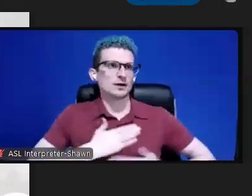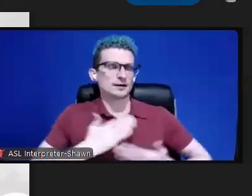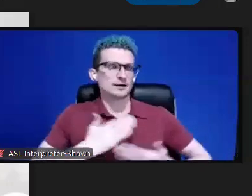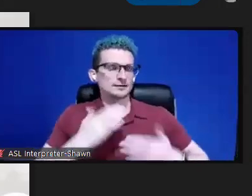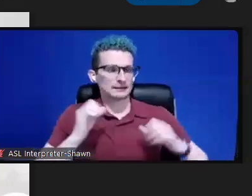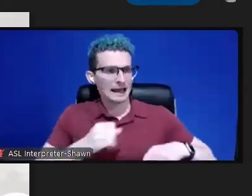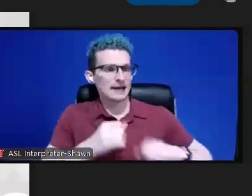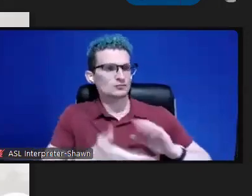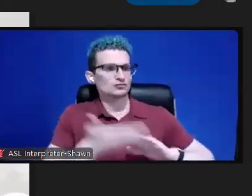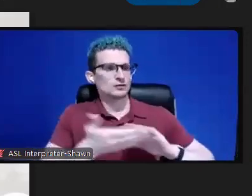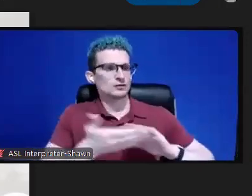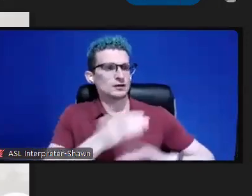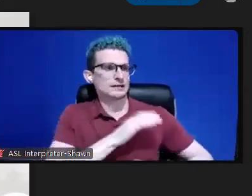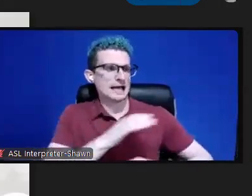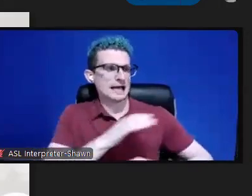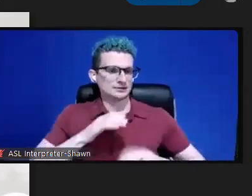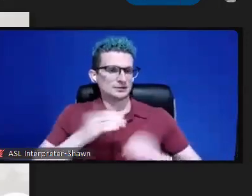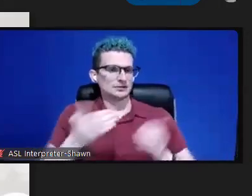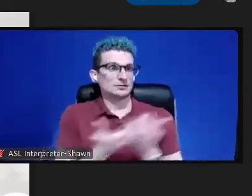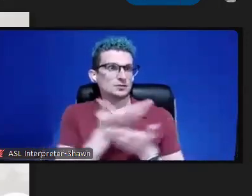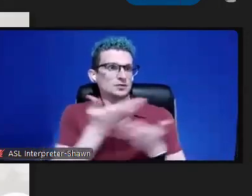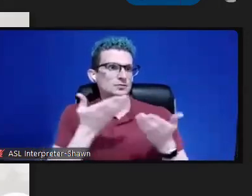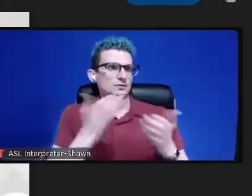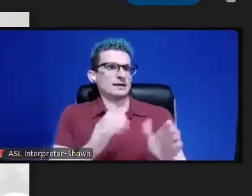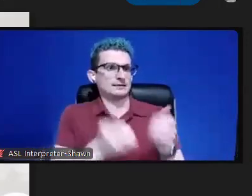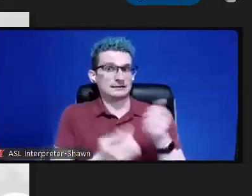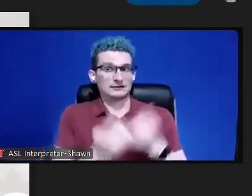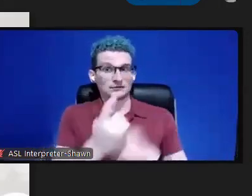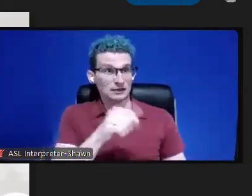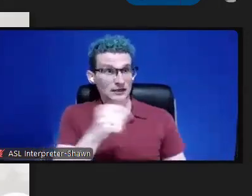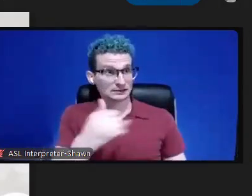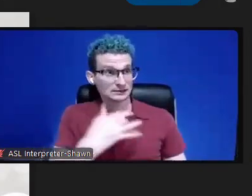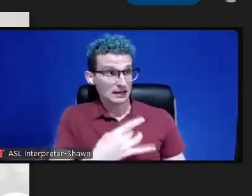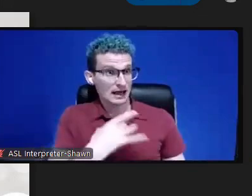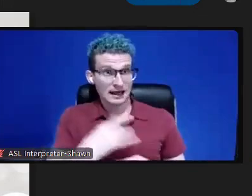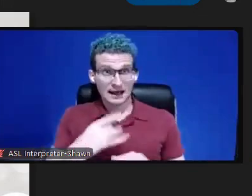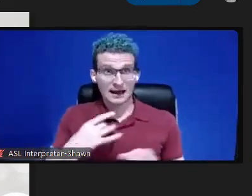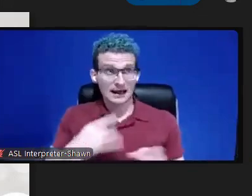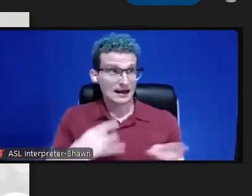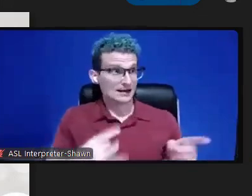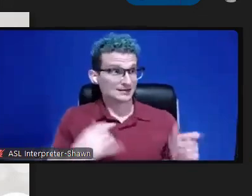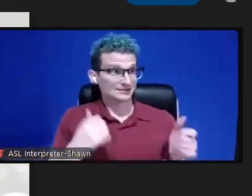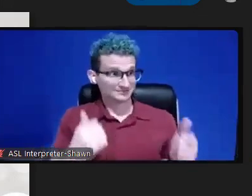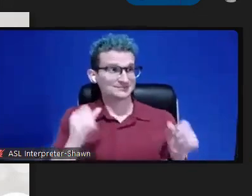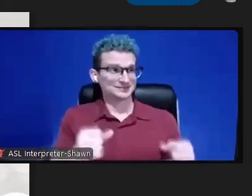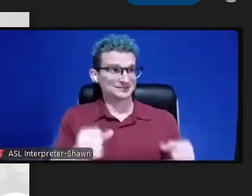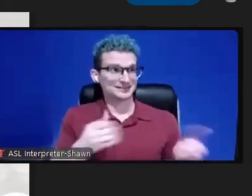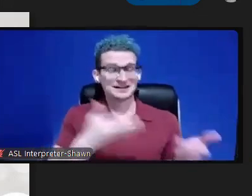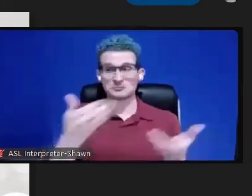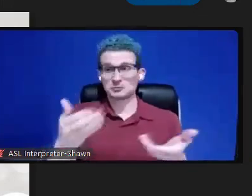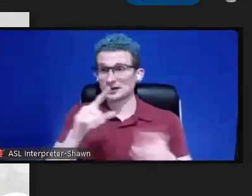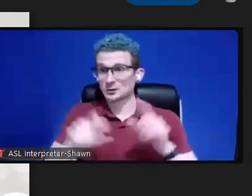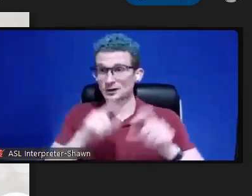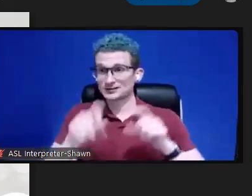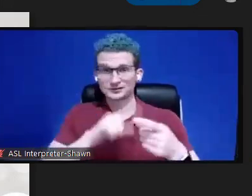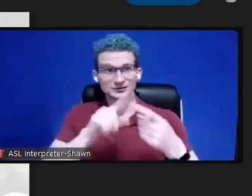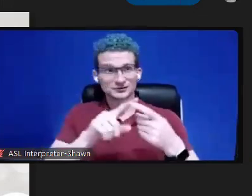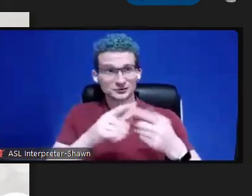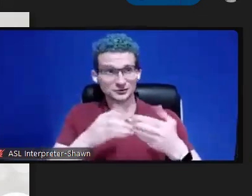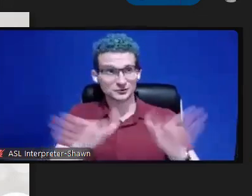new way. Everyone else liking it? Yeah, we get to bring our questions to the public. Great, great, great, great.